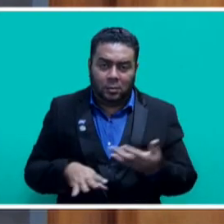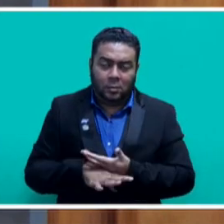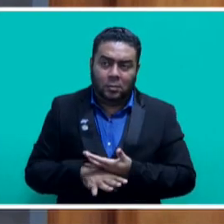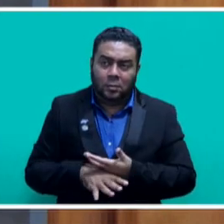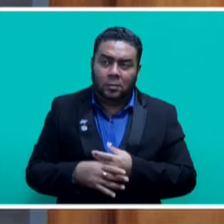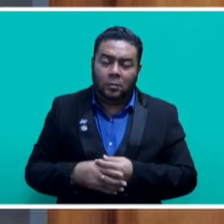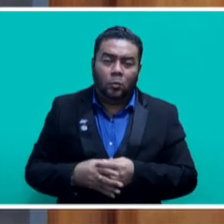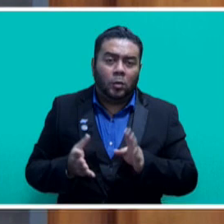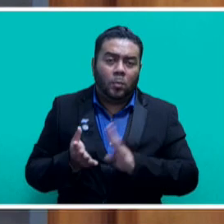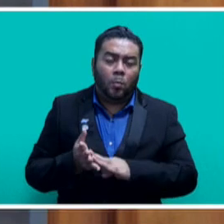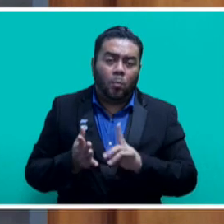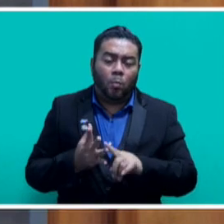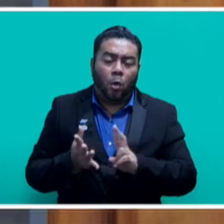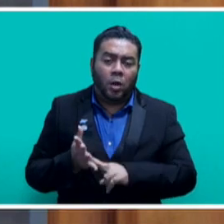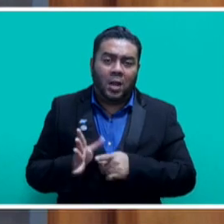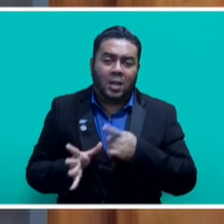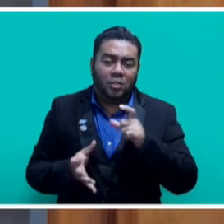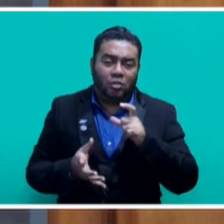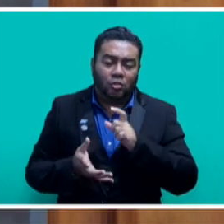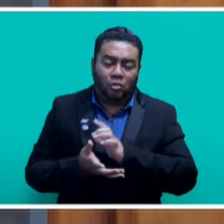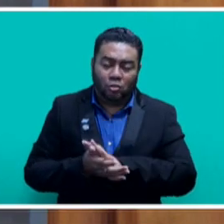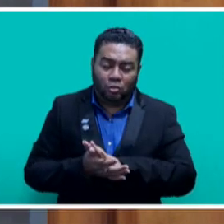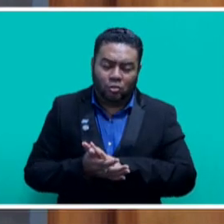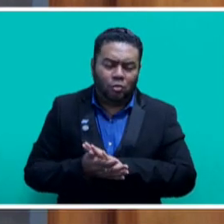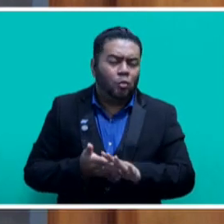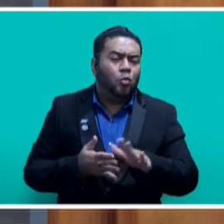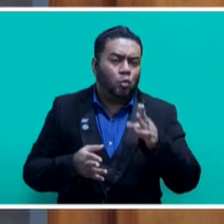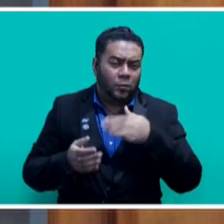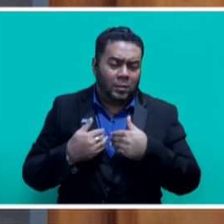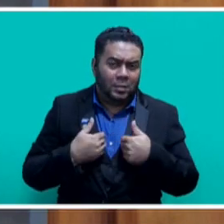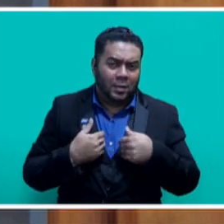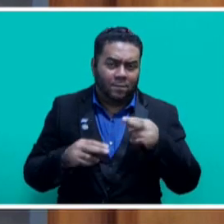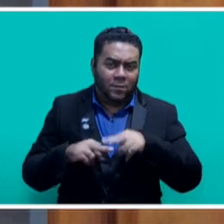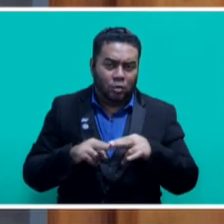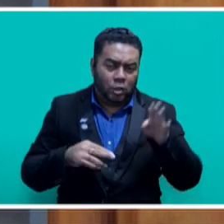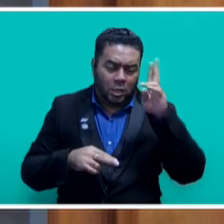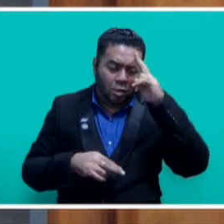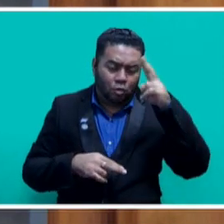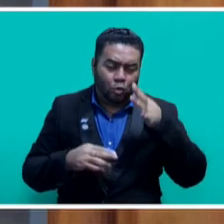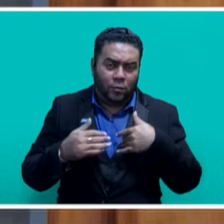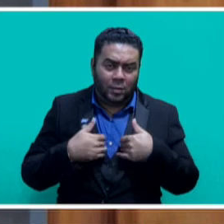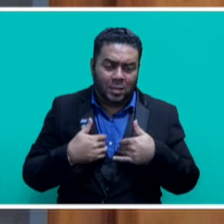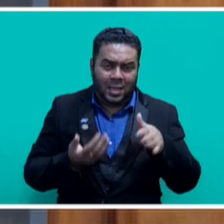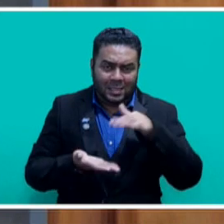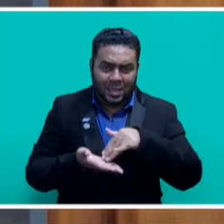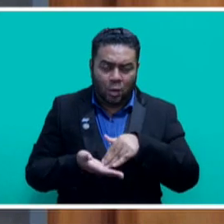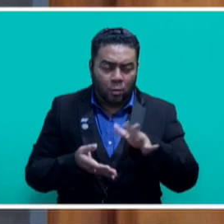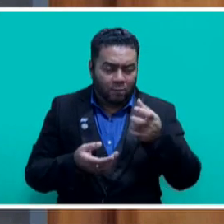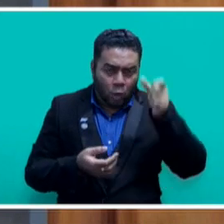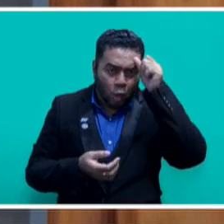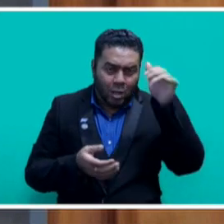Monash University and the Fiji National University. The center will serve as a knowledge hub,